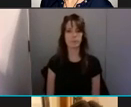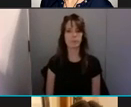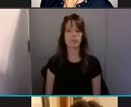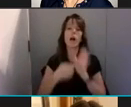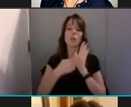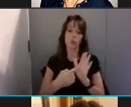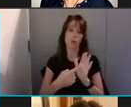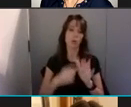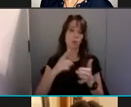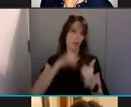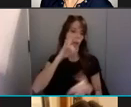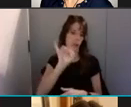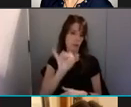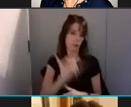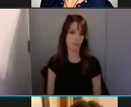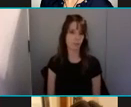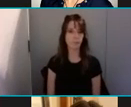this looks like.